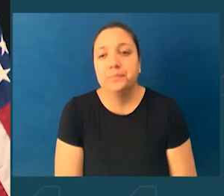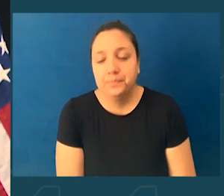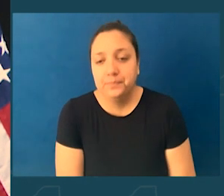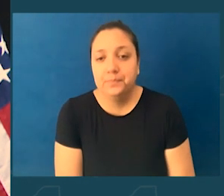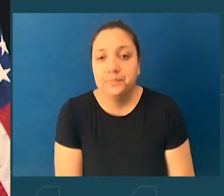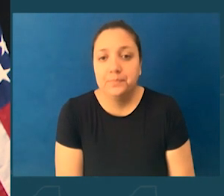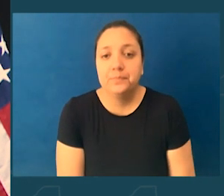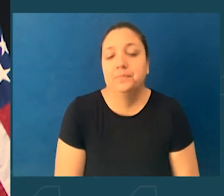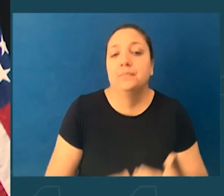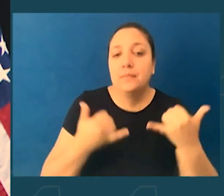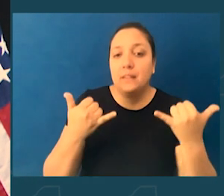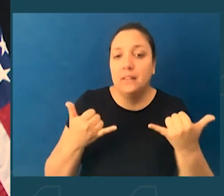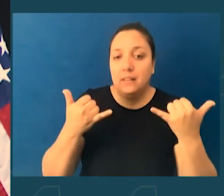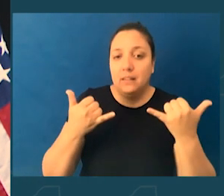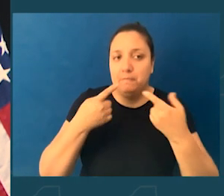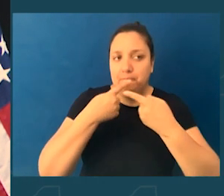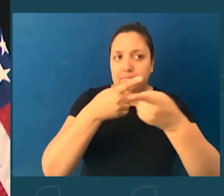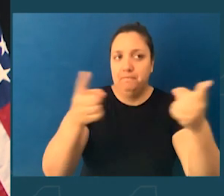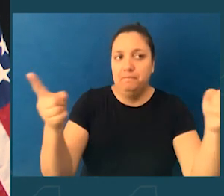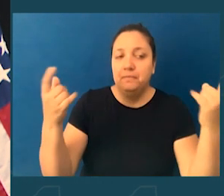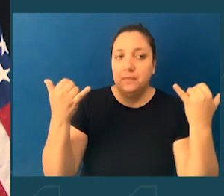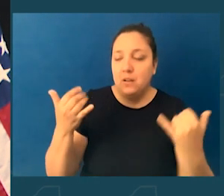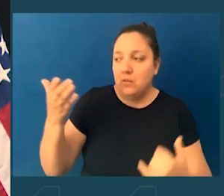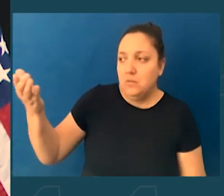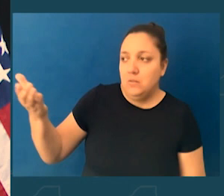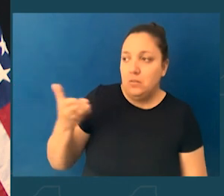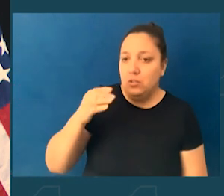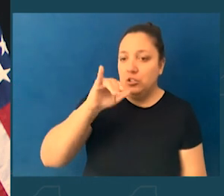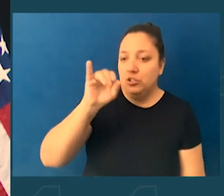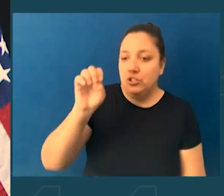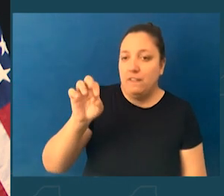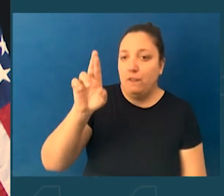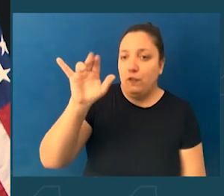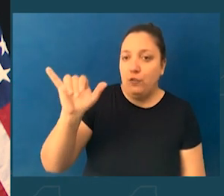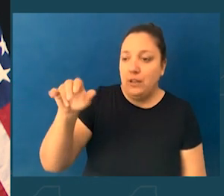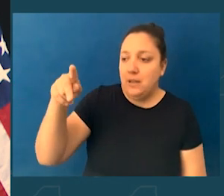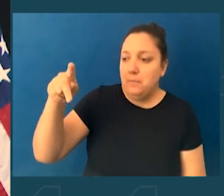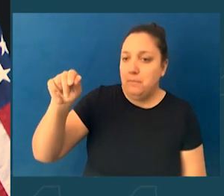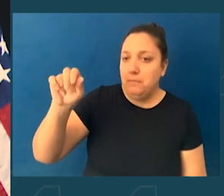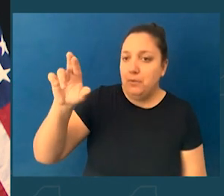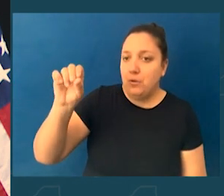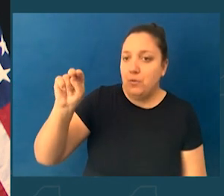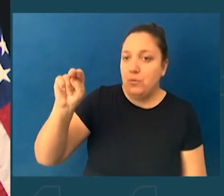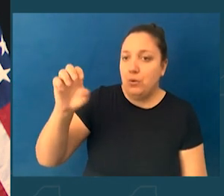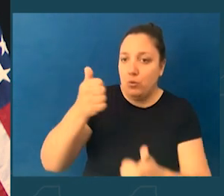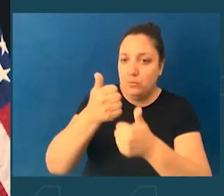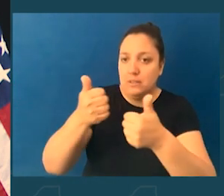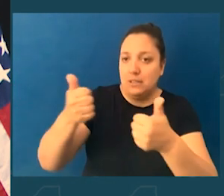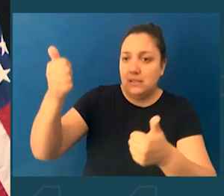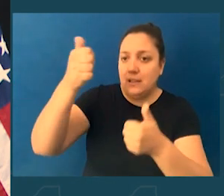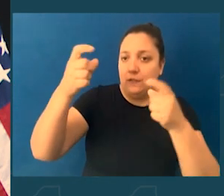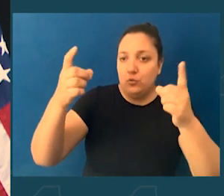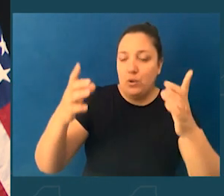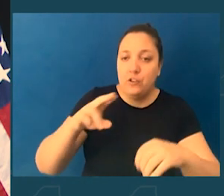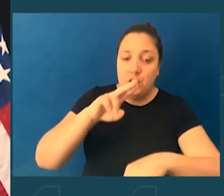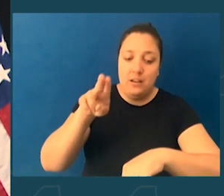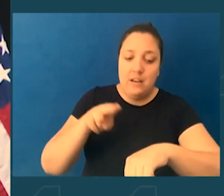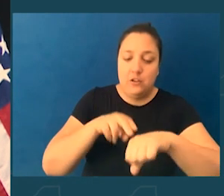Please welcome to the podium Jeffrey Perrone, Executive Director, National Alliance on Mental